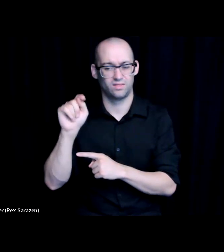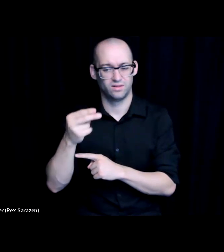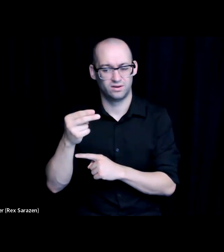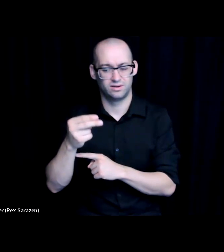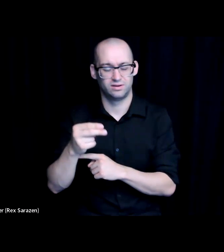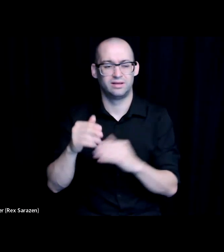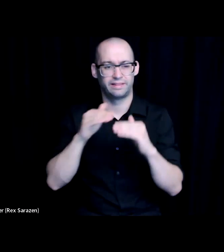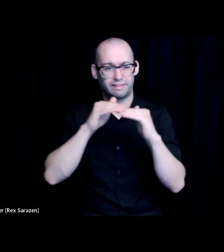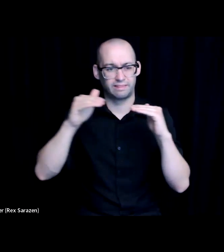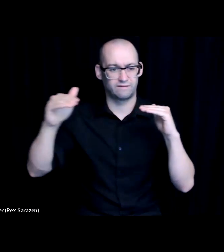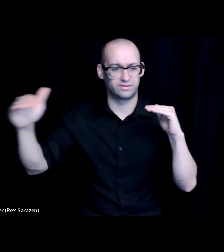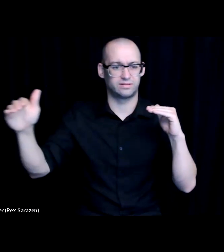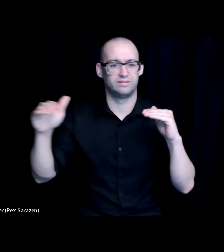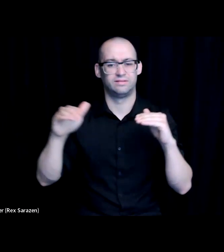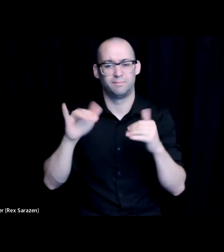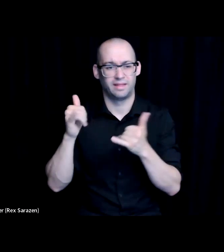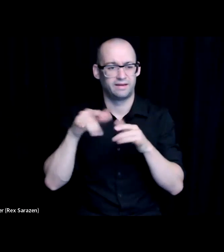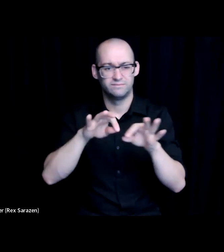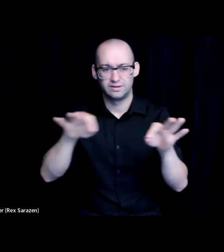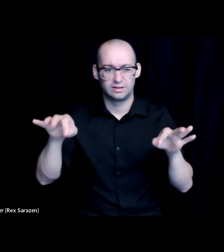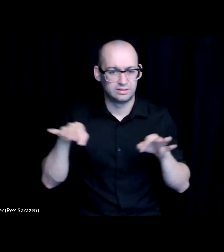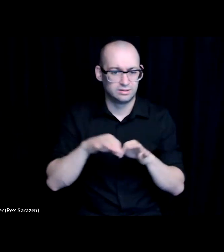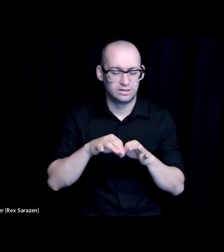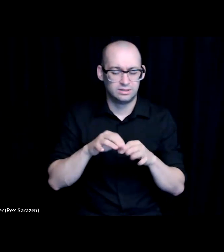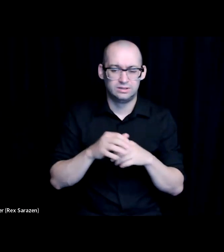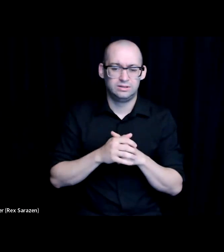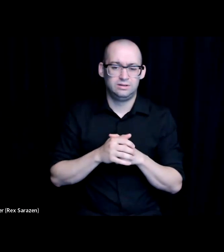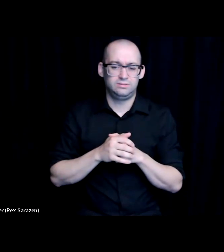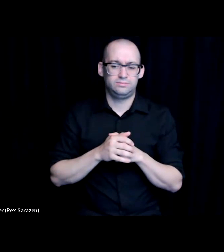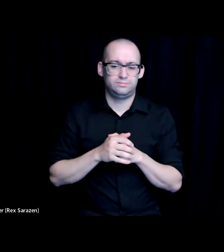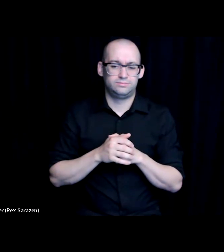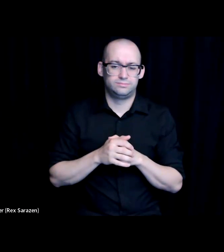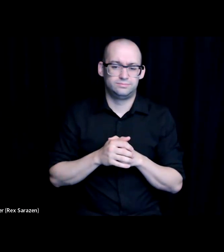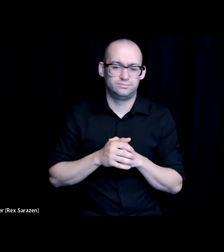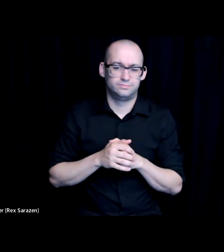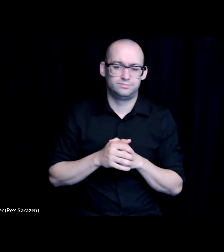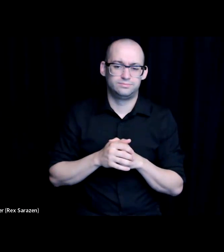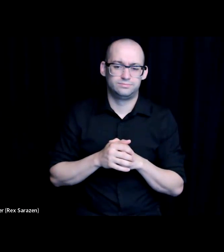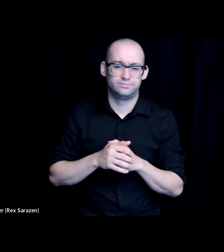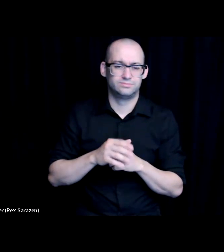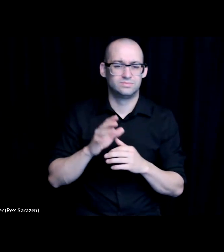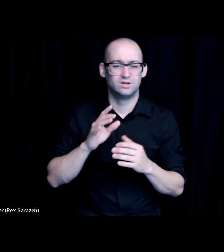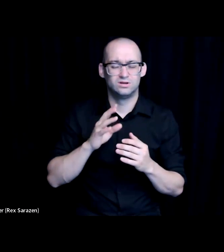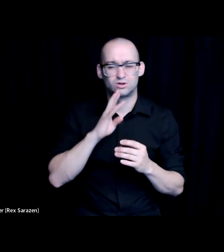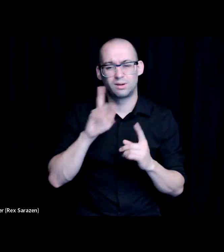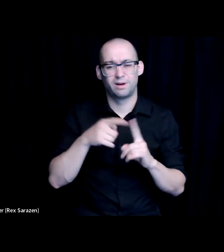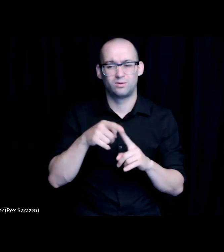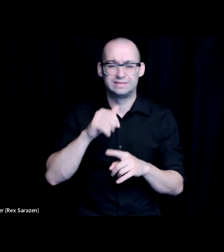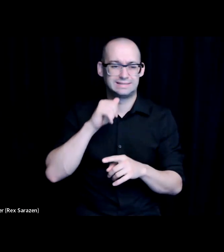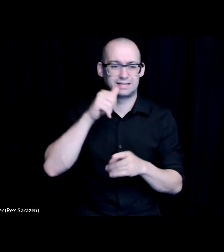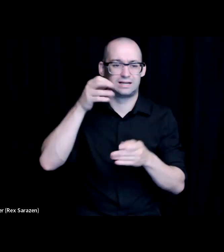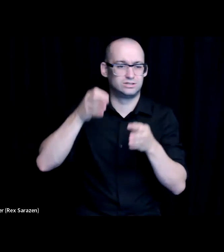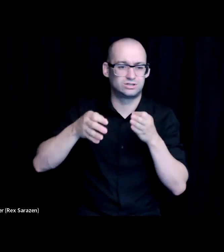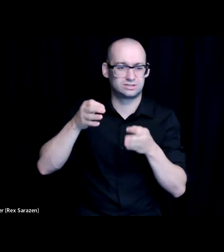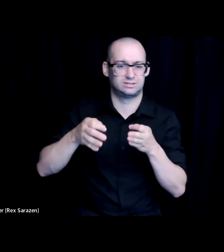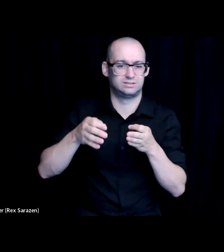we're really looking at whether or not we would be doubling sort of the injustice, so to speak, because we're saying, don't